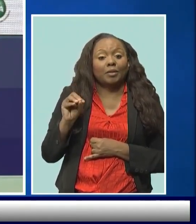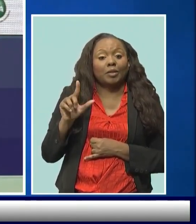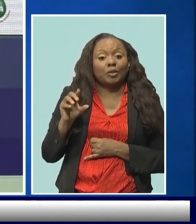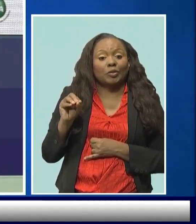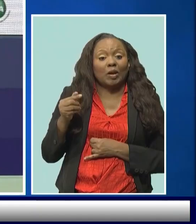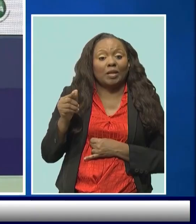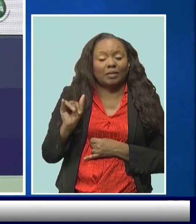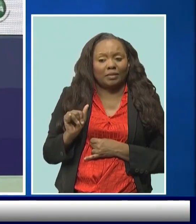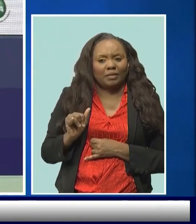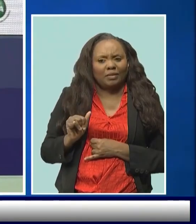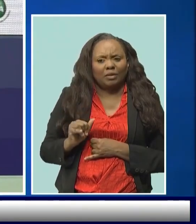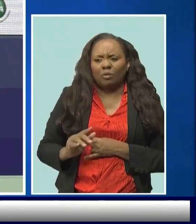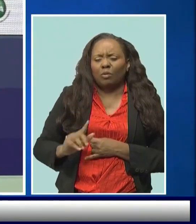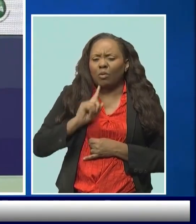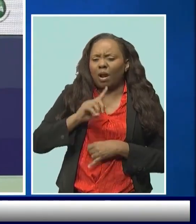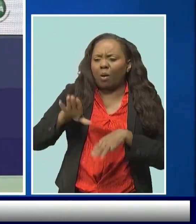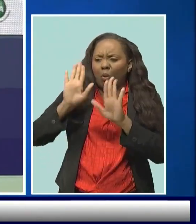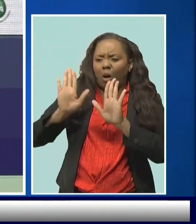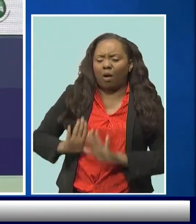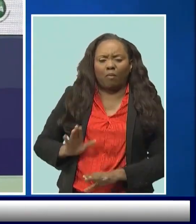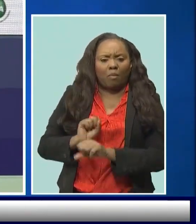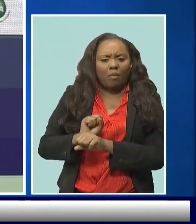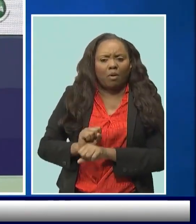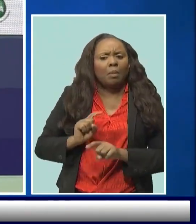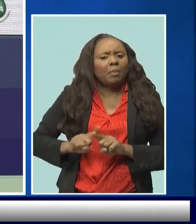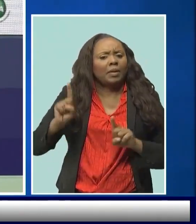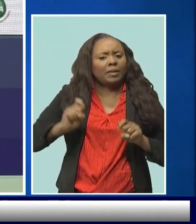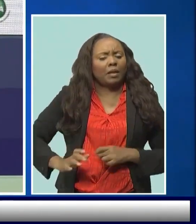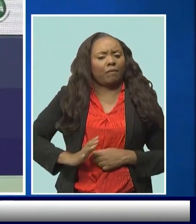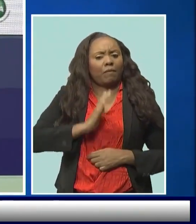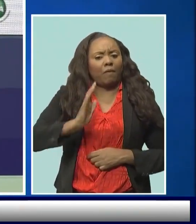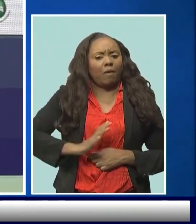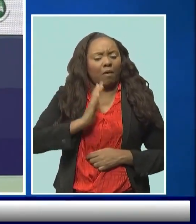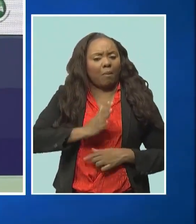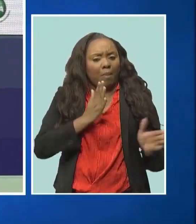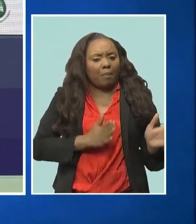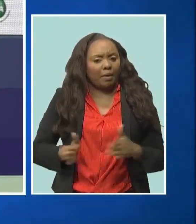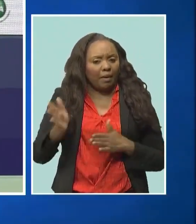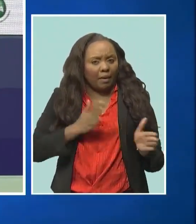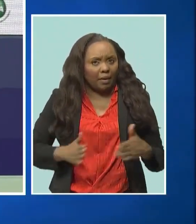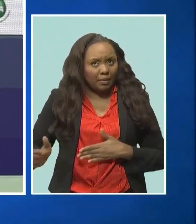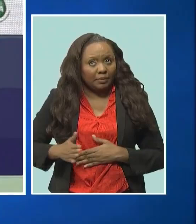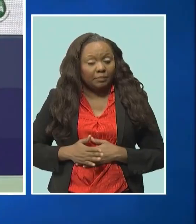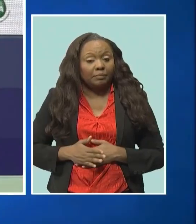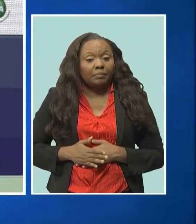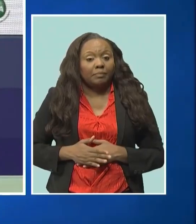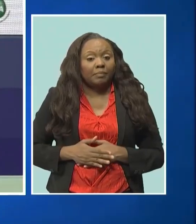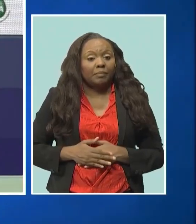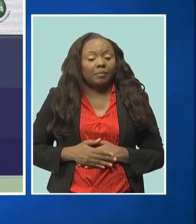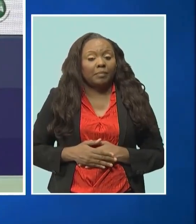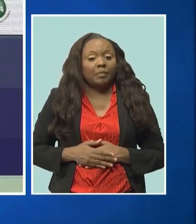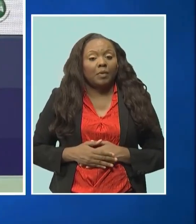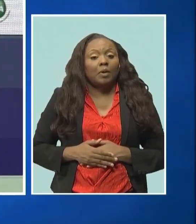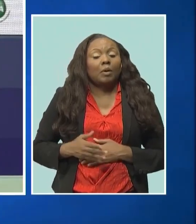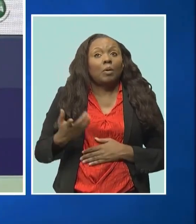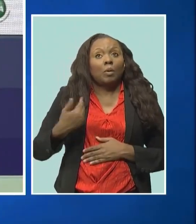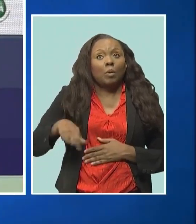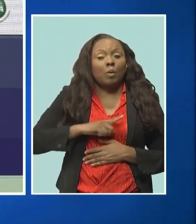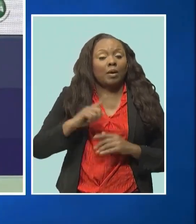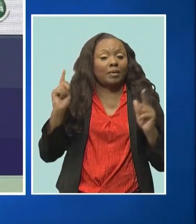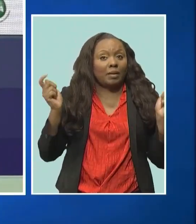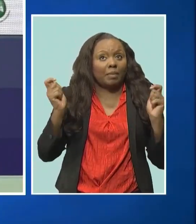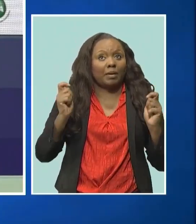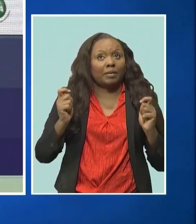to formalize the arrangements and to formally make them, in this 50th year of the Caribbean Community,